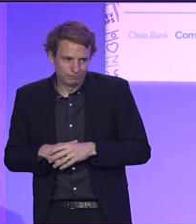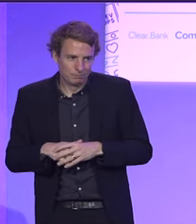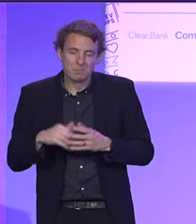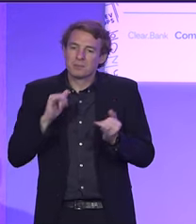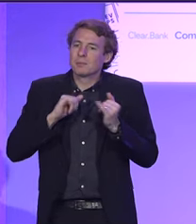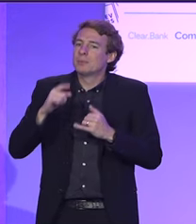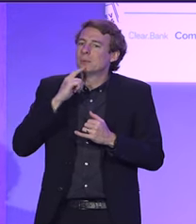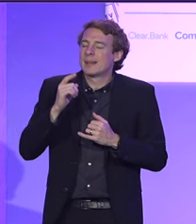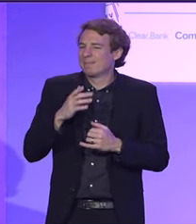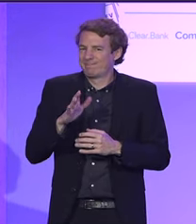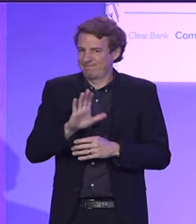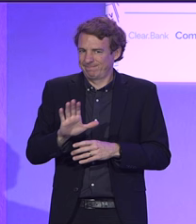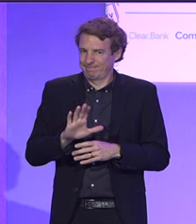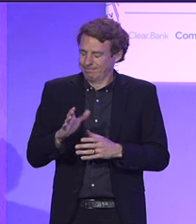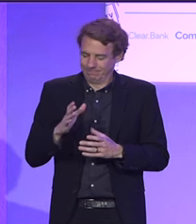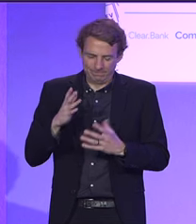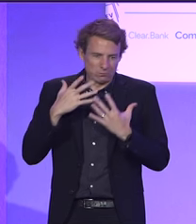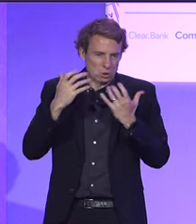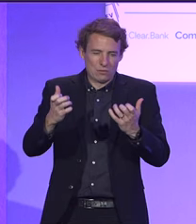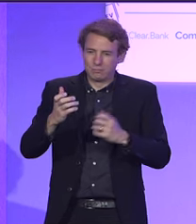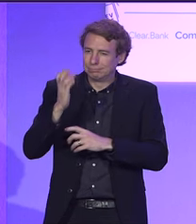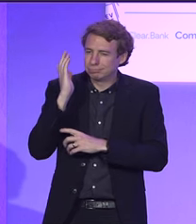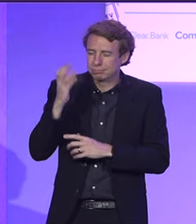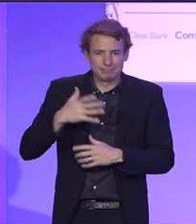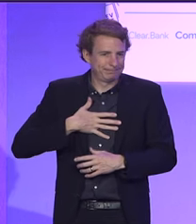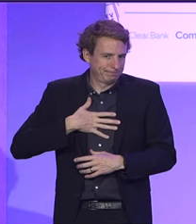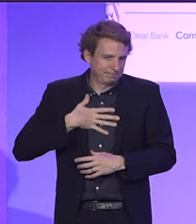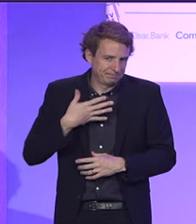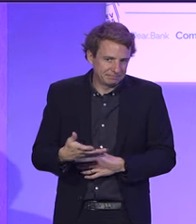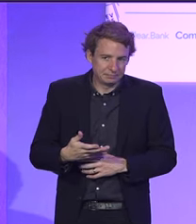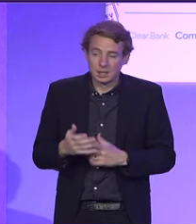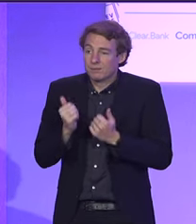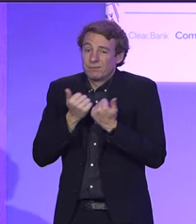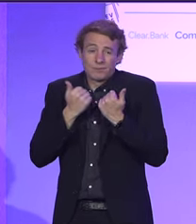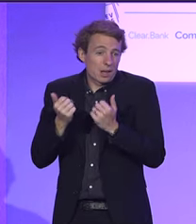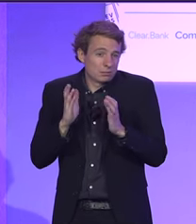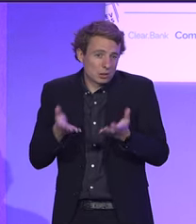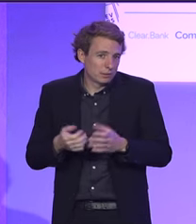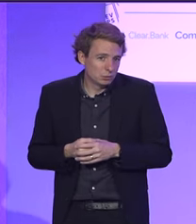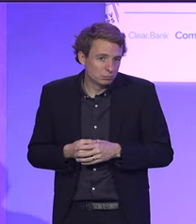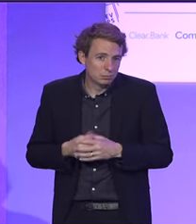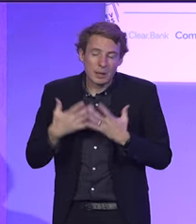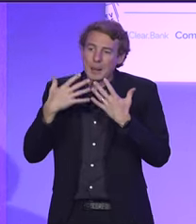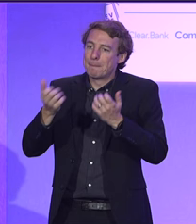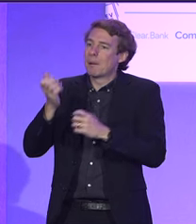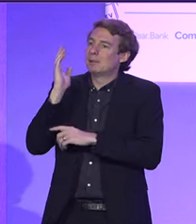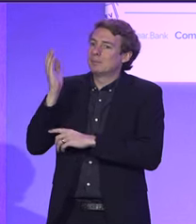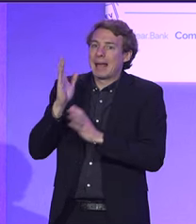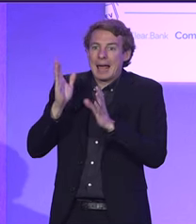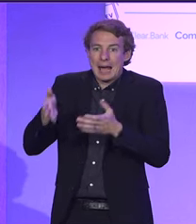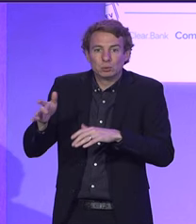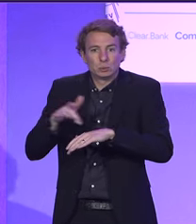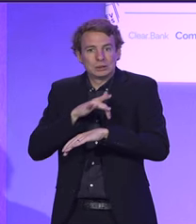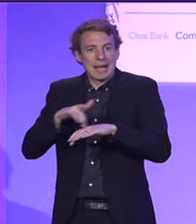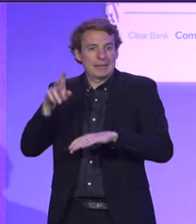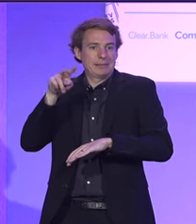me, no thank you. That's okay too. You don't have to grow your sort of public speaking experience standing on stage.